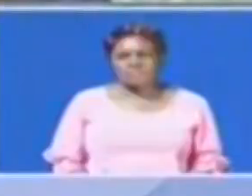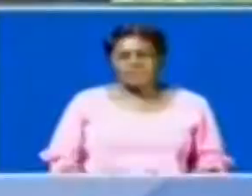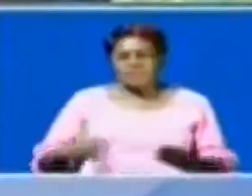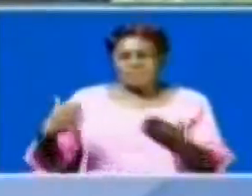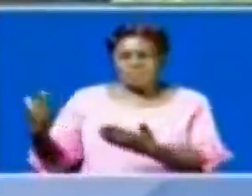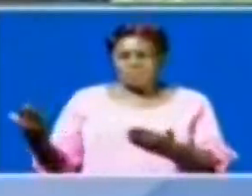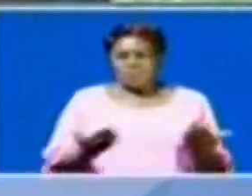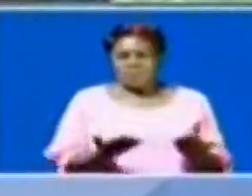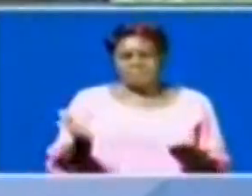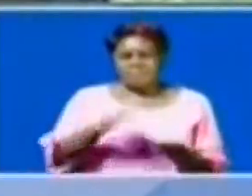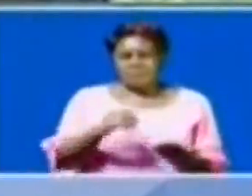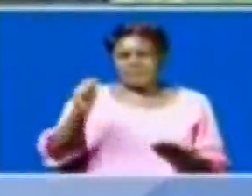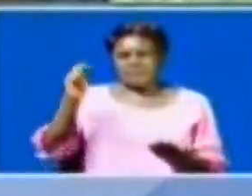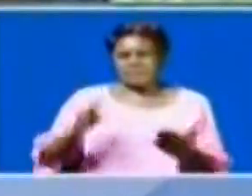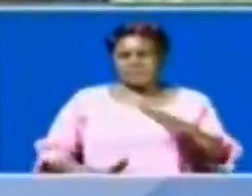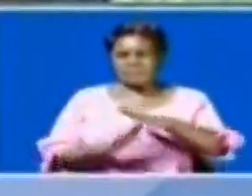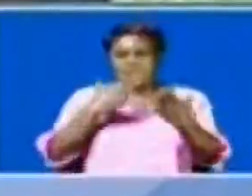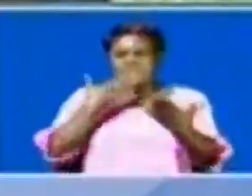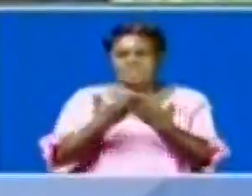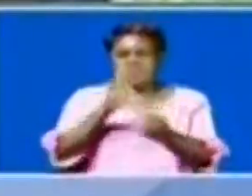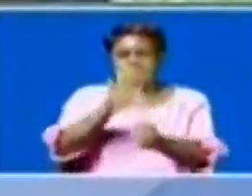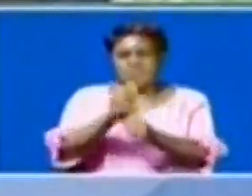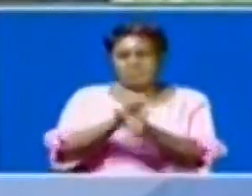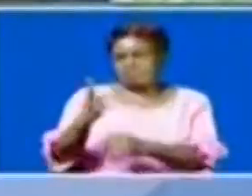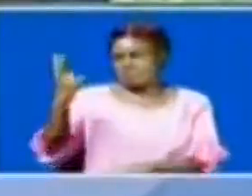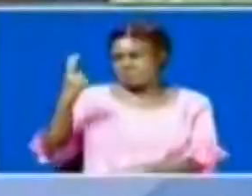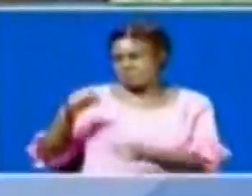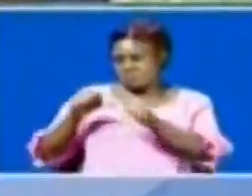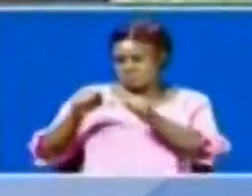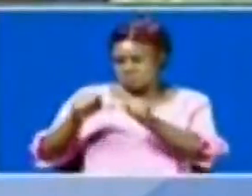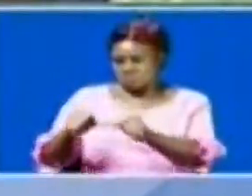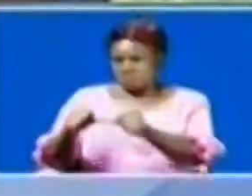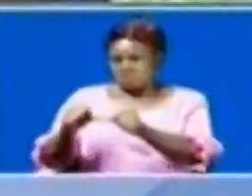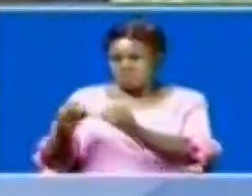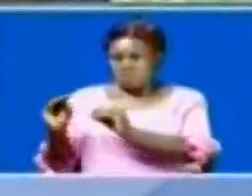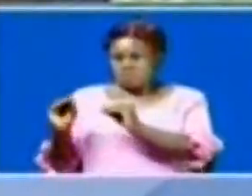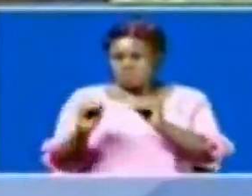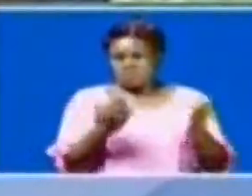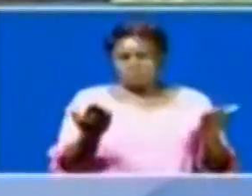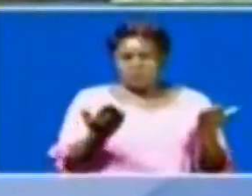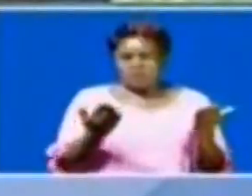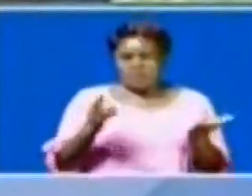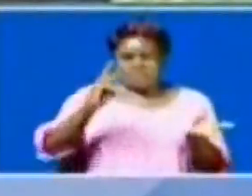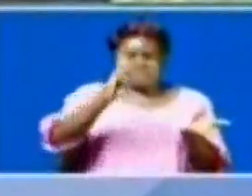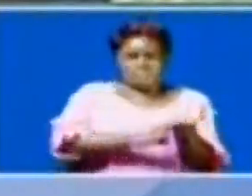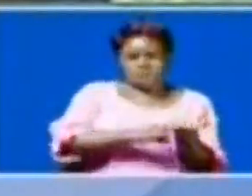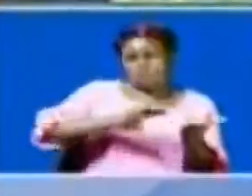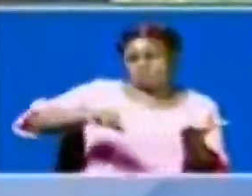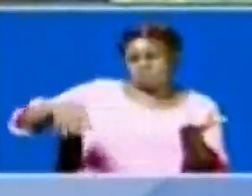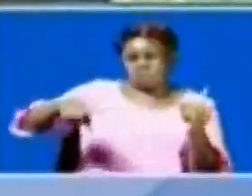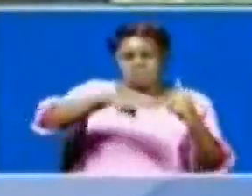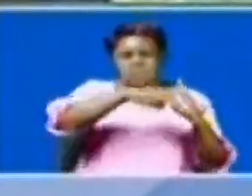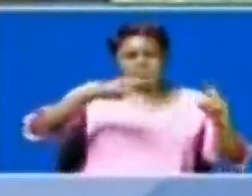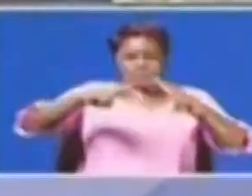Welcome back. This is KTN Prime. Thank you for staying with us. Let's now take you to happenings in the county of Migori in the murder investigation